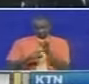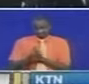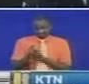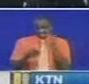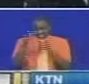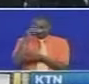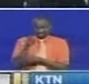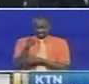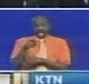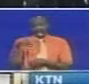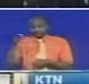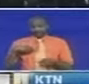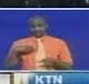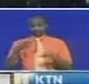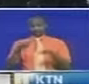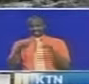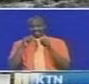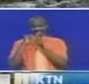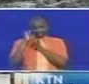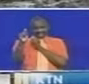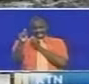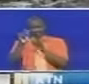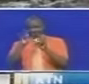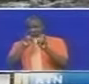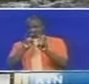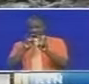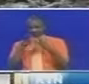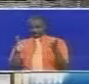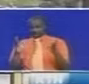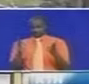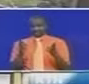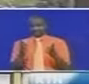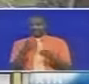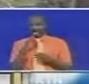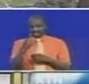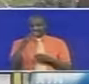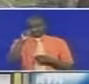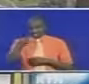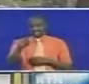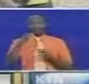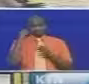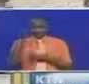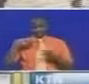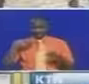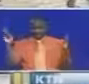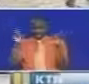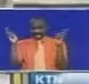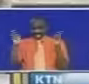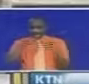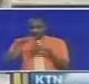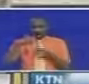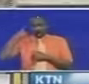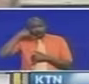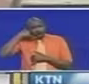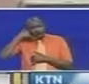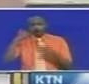while the rest of the masses took a safe vantage point a few hundred meters away. When all was set, all phones were ordered